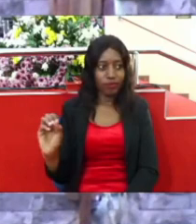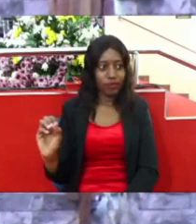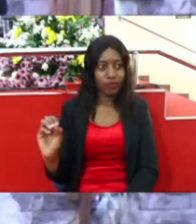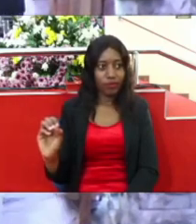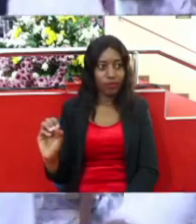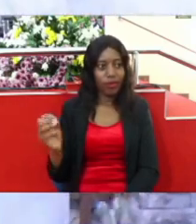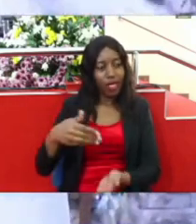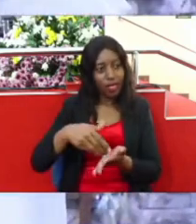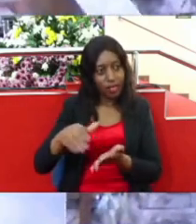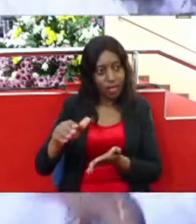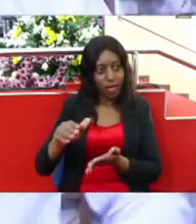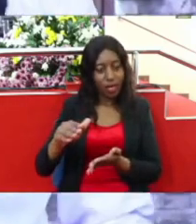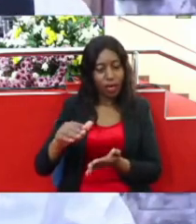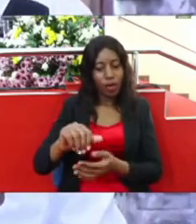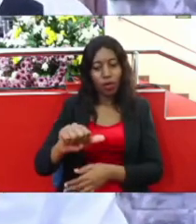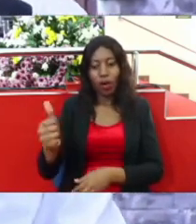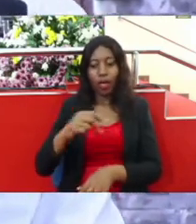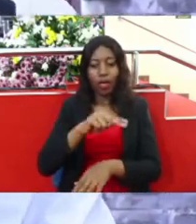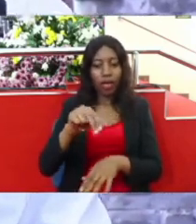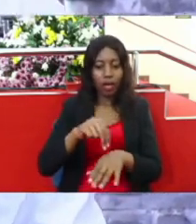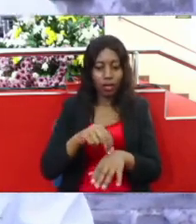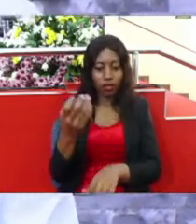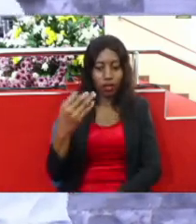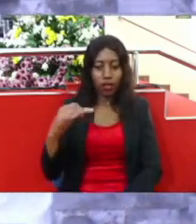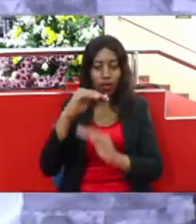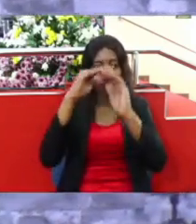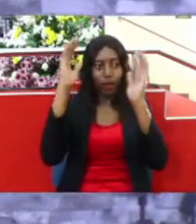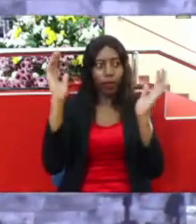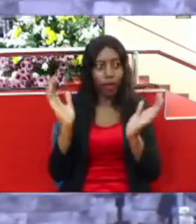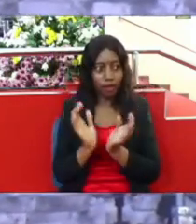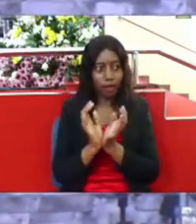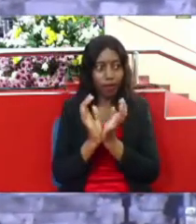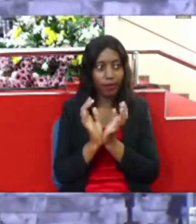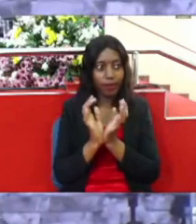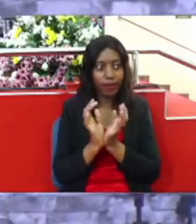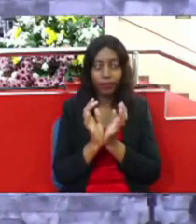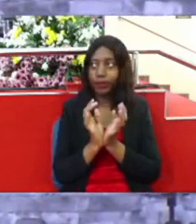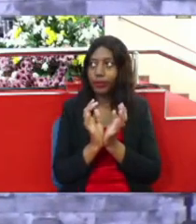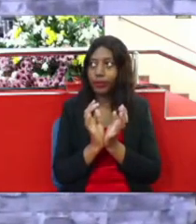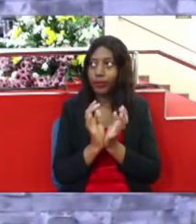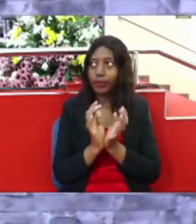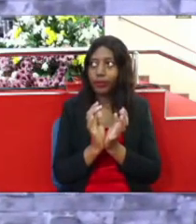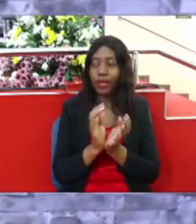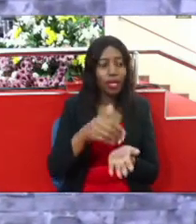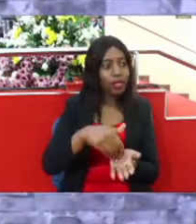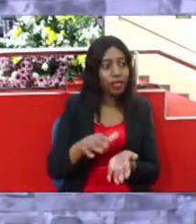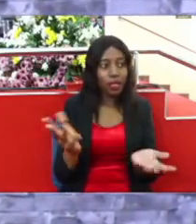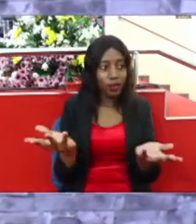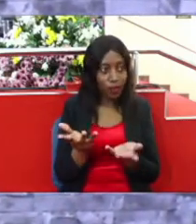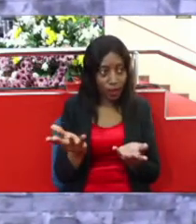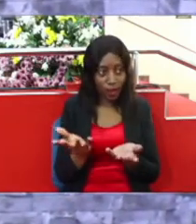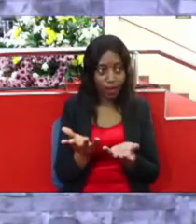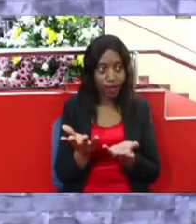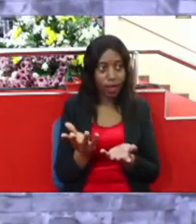him to the nations of the world. Anamtuma kwa mataifa ya ulimwengu. He sends him to Nineveh.